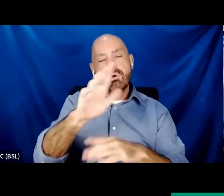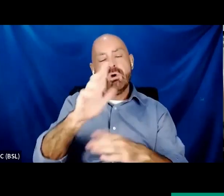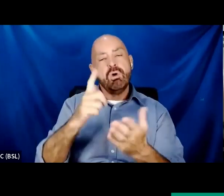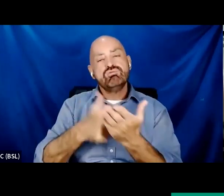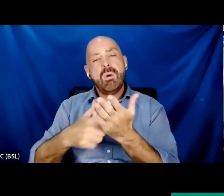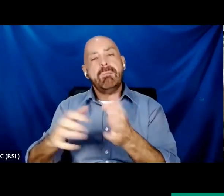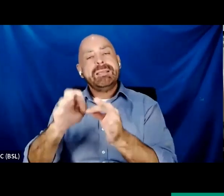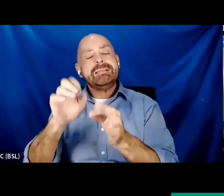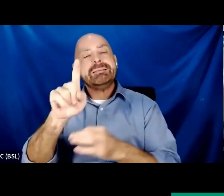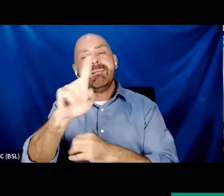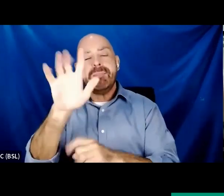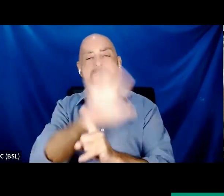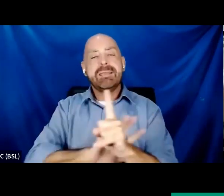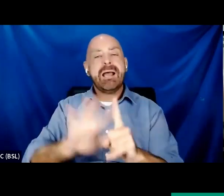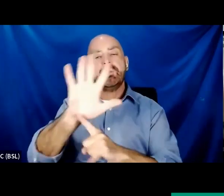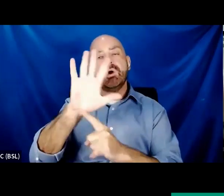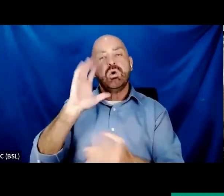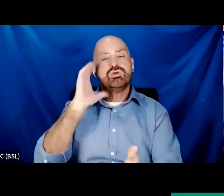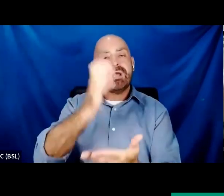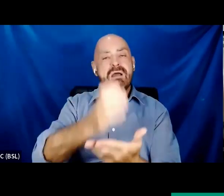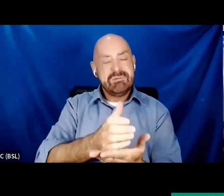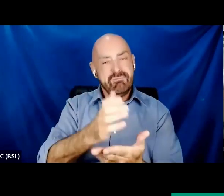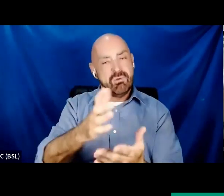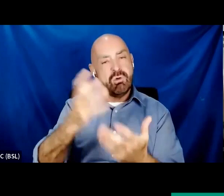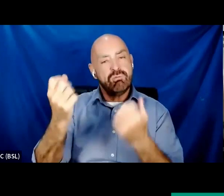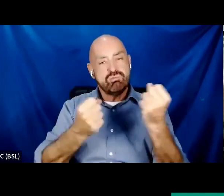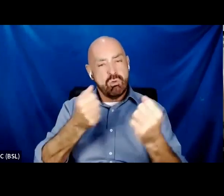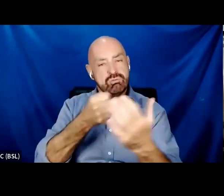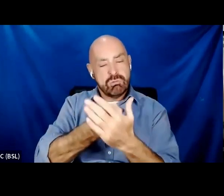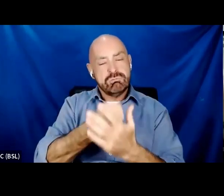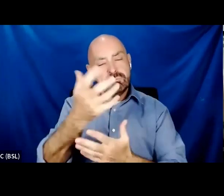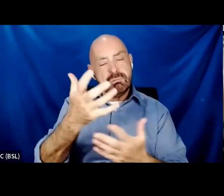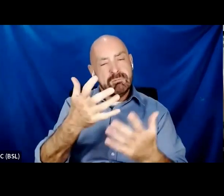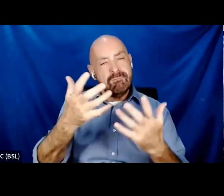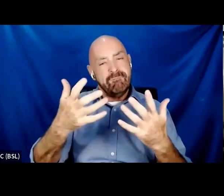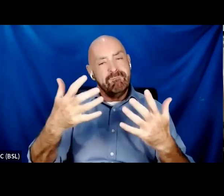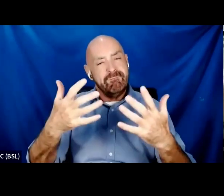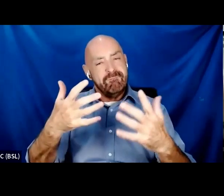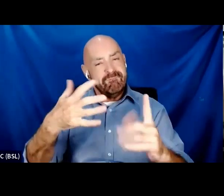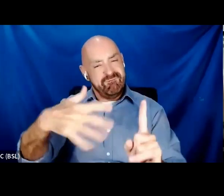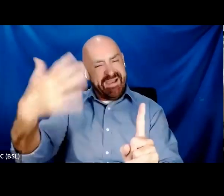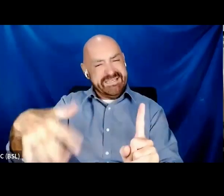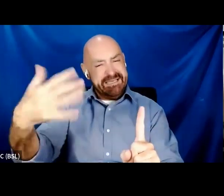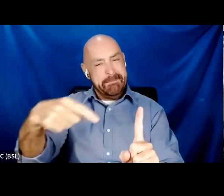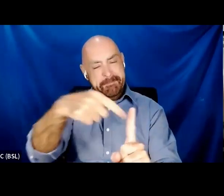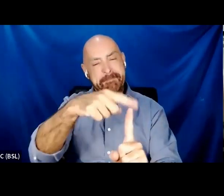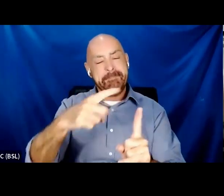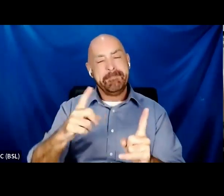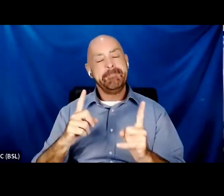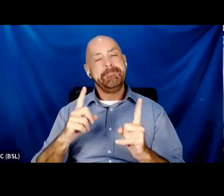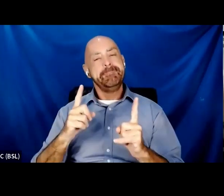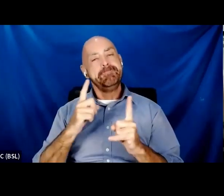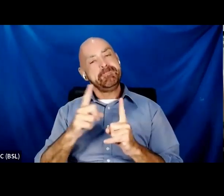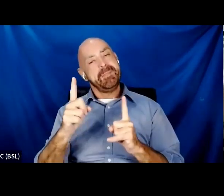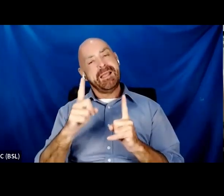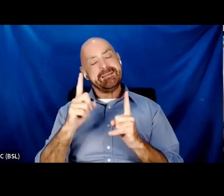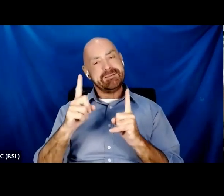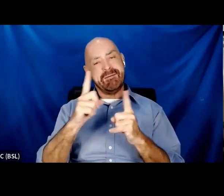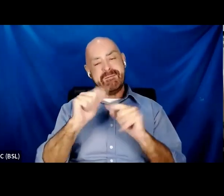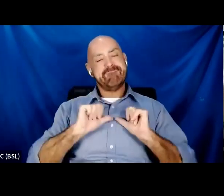national charity for road crash victims, and importantly, of Healy City Farm in Sheffield.